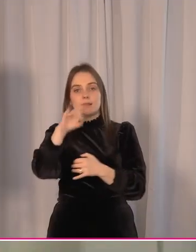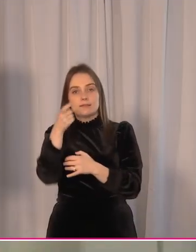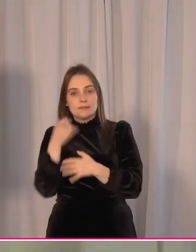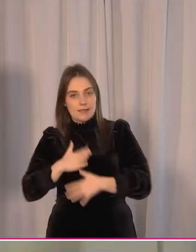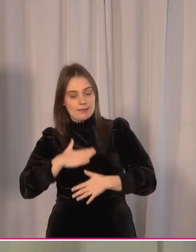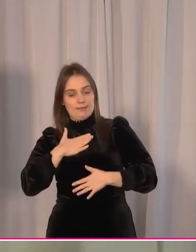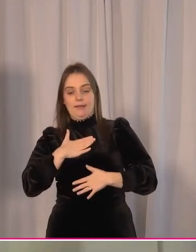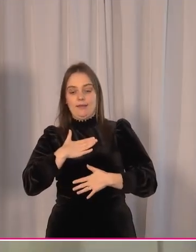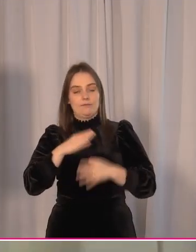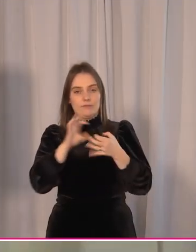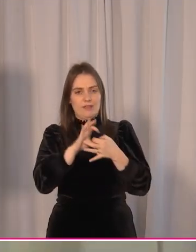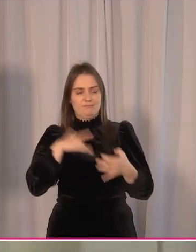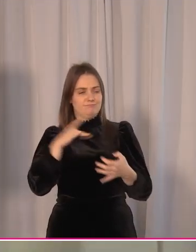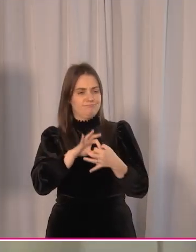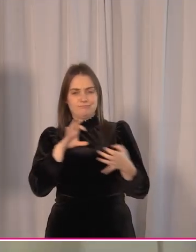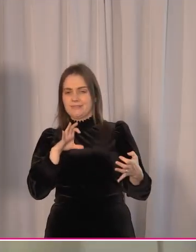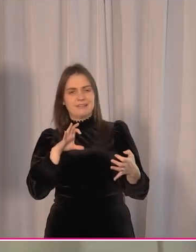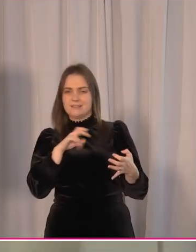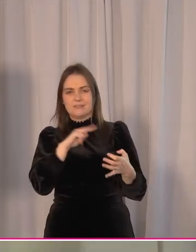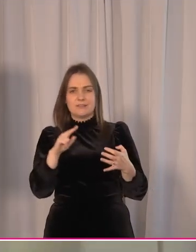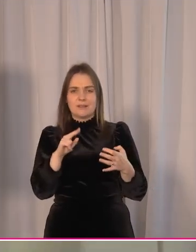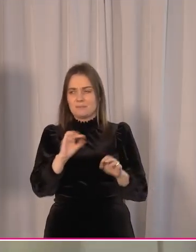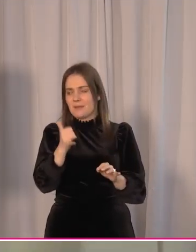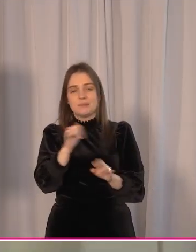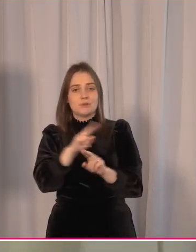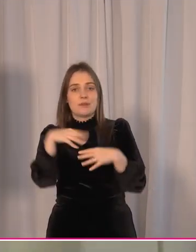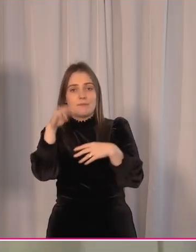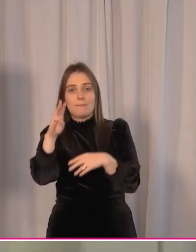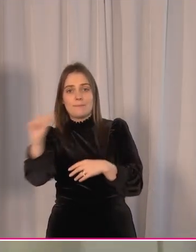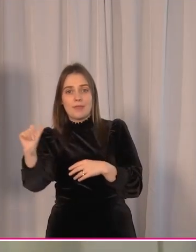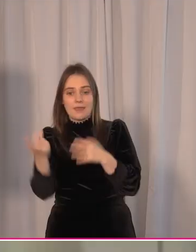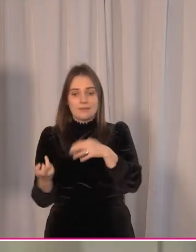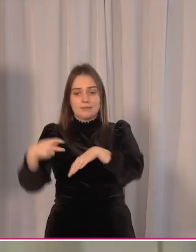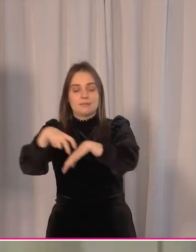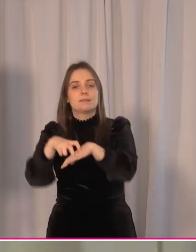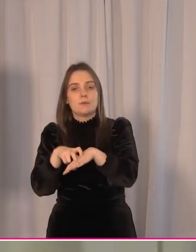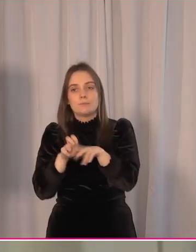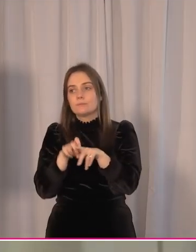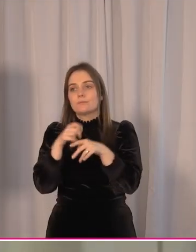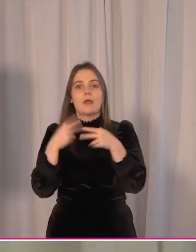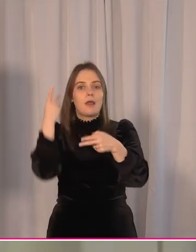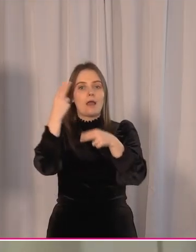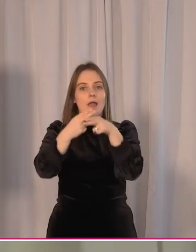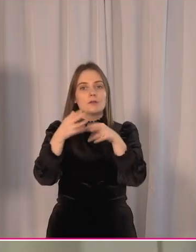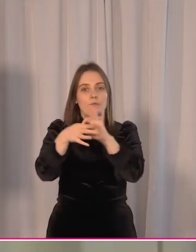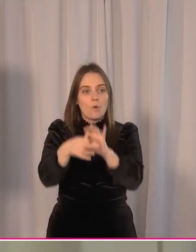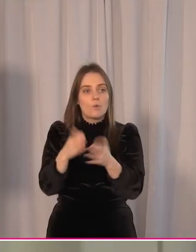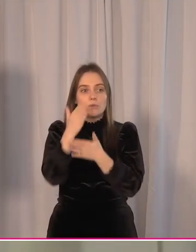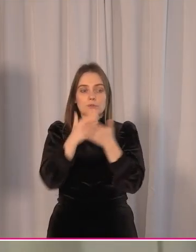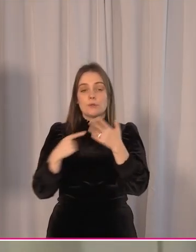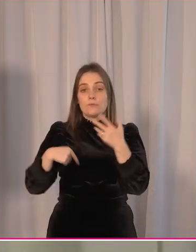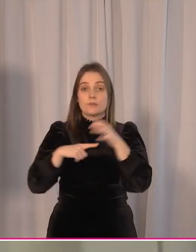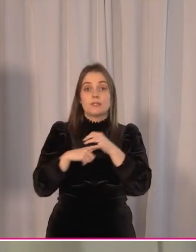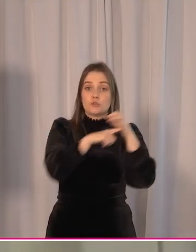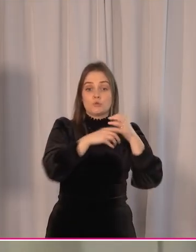is very far removed. They may not even have personal assistance to get out of their home, like some of our members, institutionalised